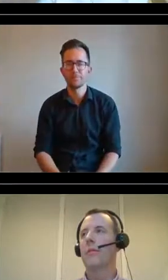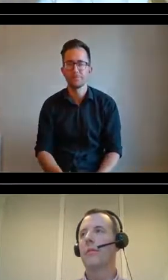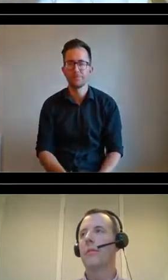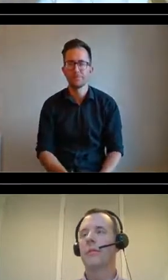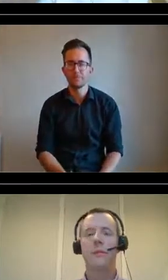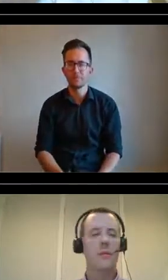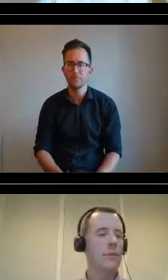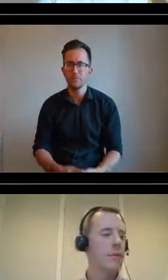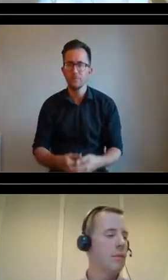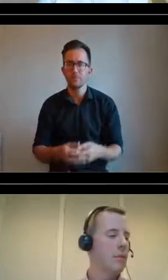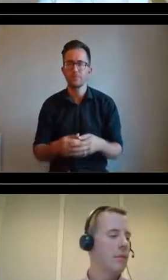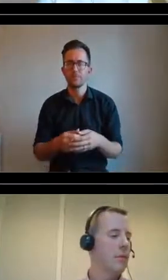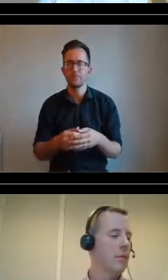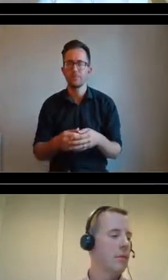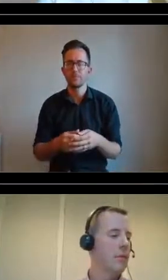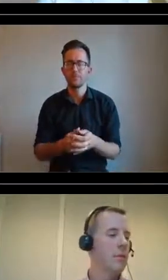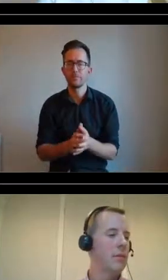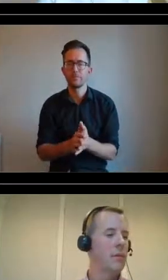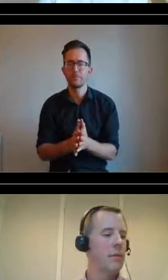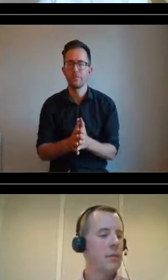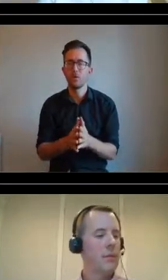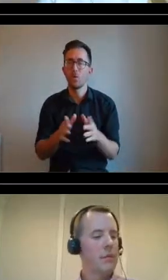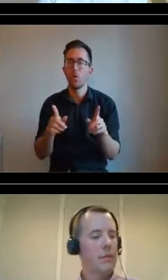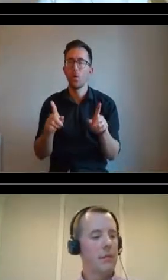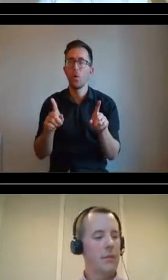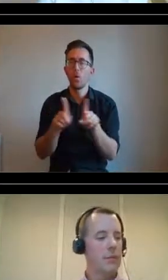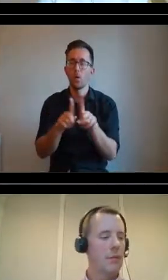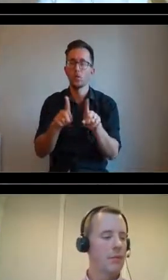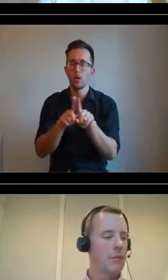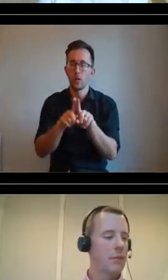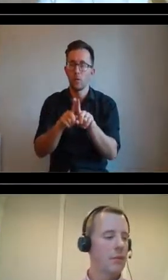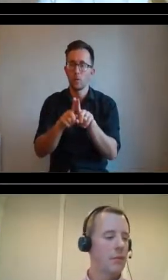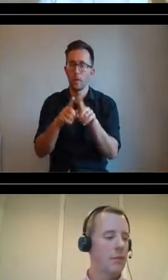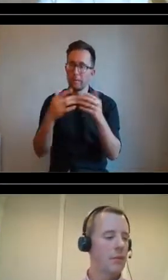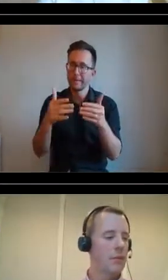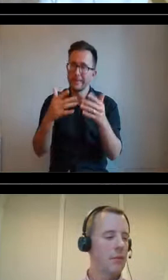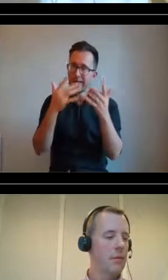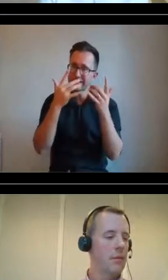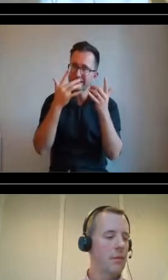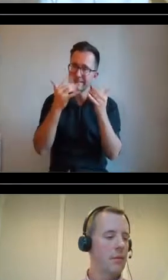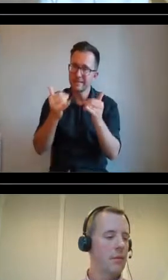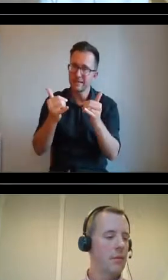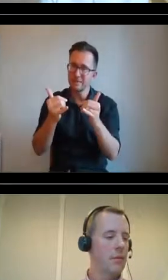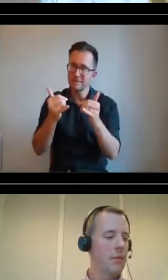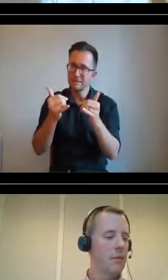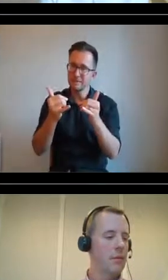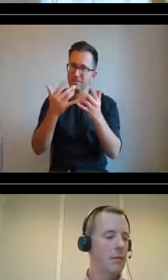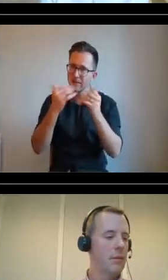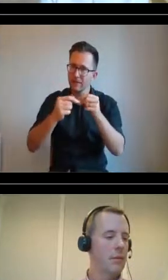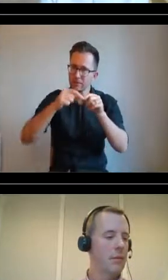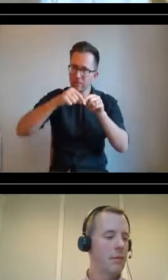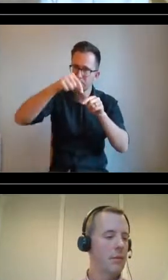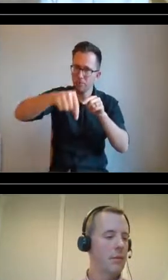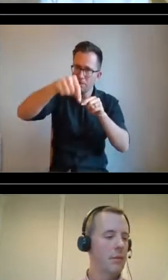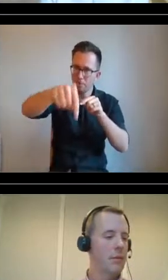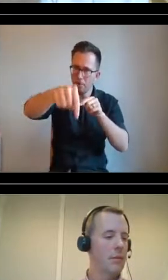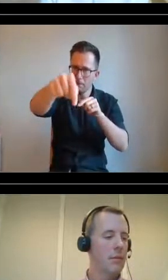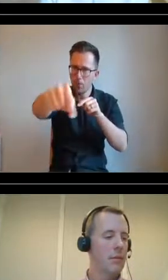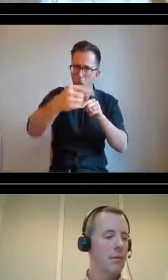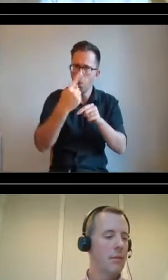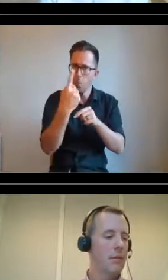We've also assessed spacing in most of these areas at intervals of 1.2 kilometers.